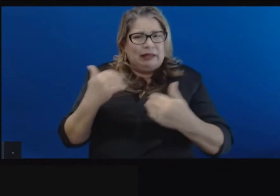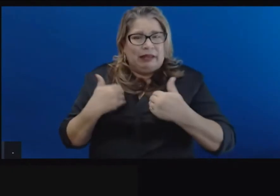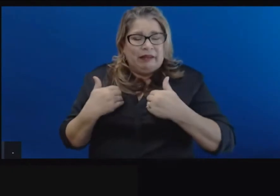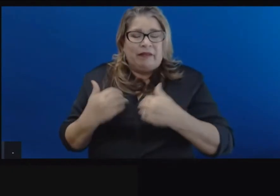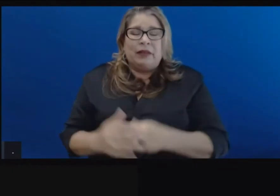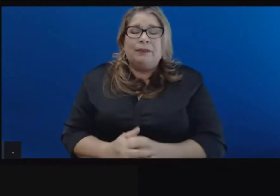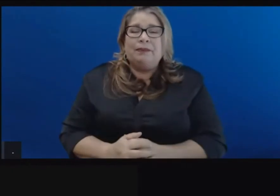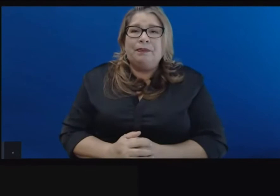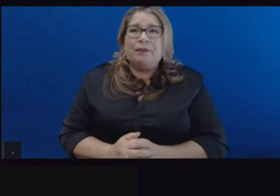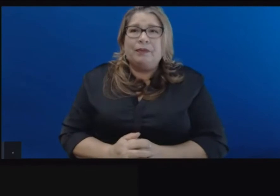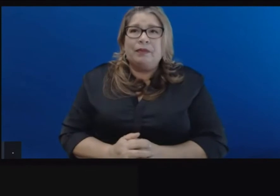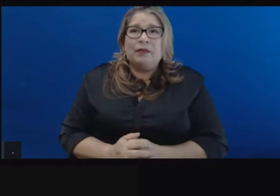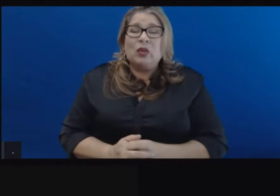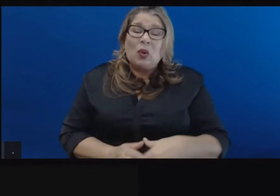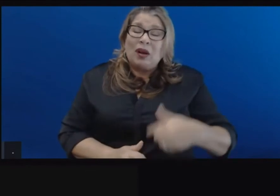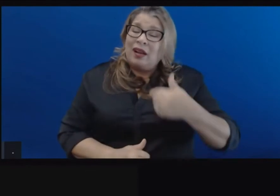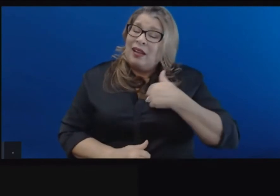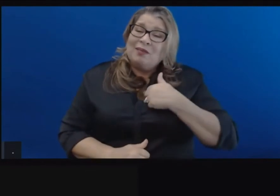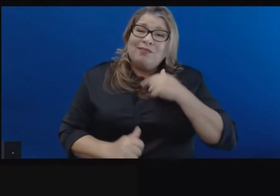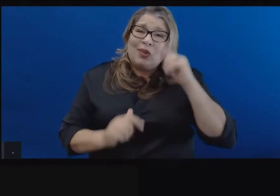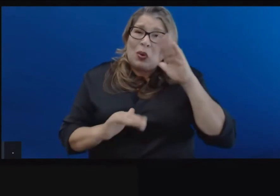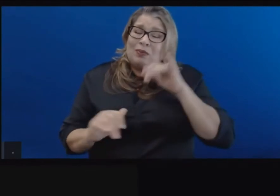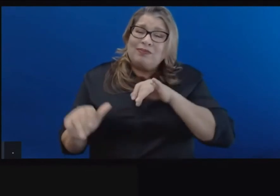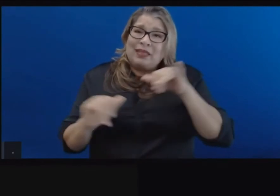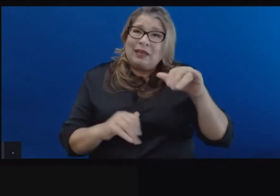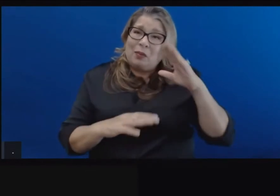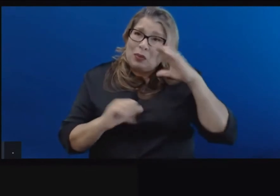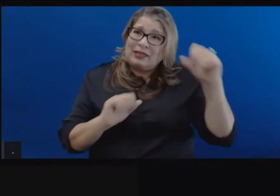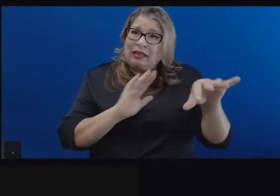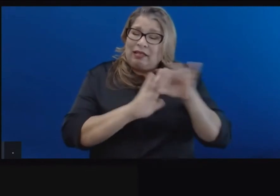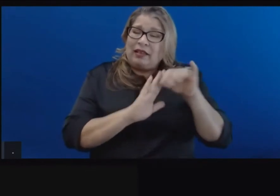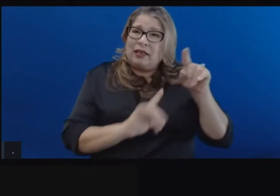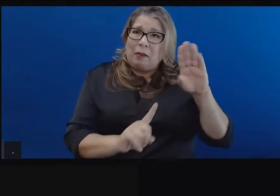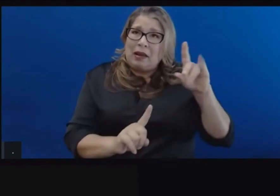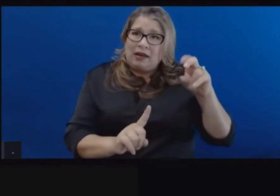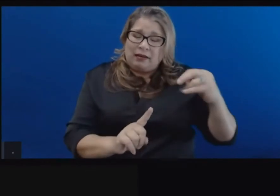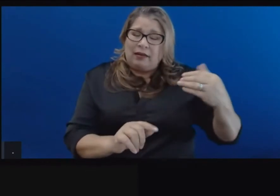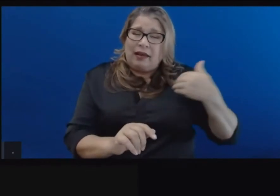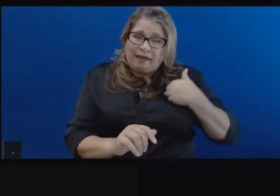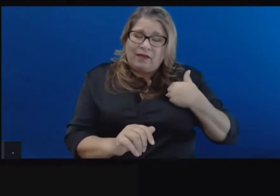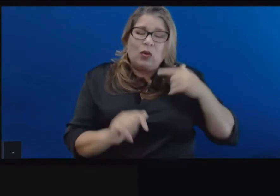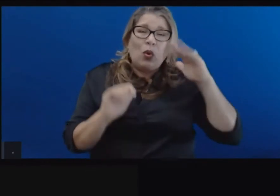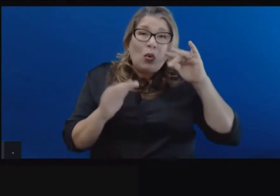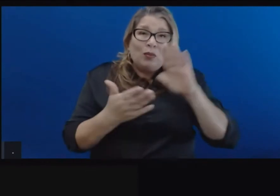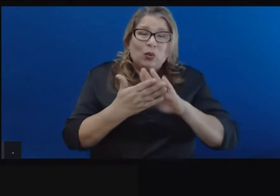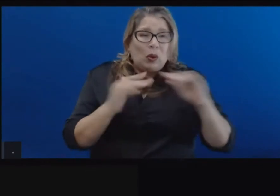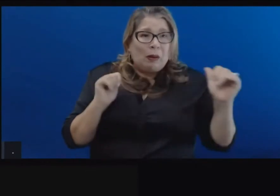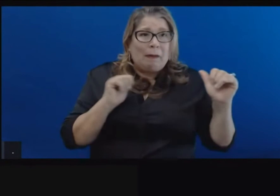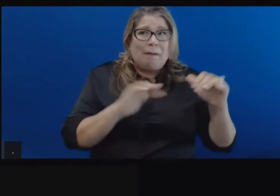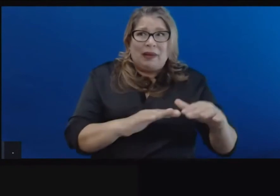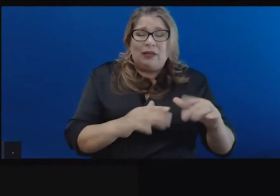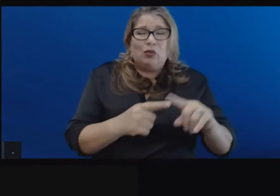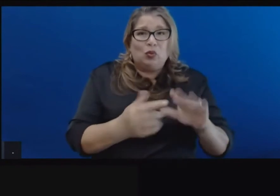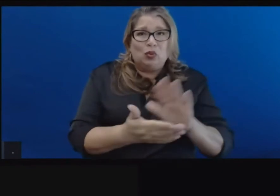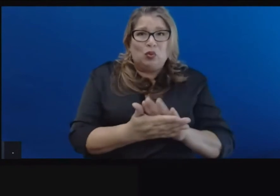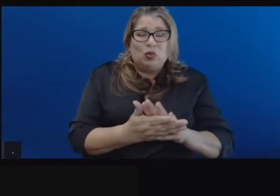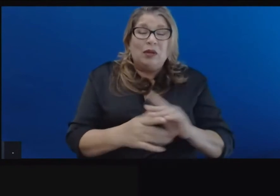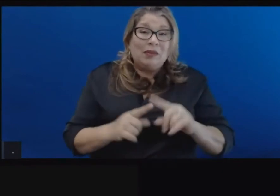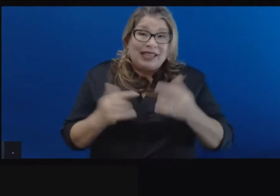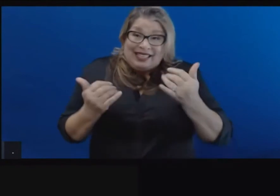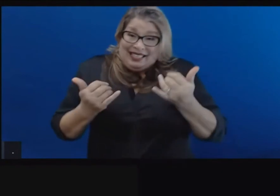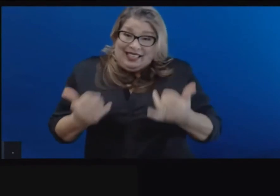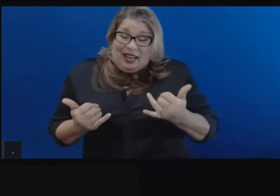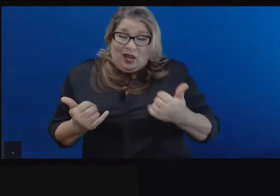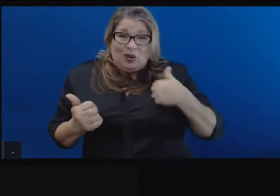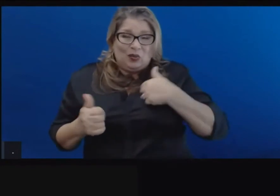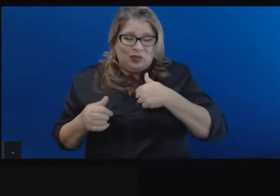that many more schools will come back in person if and when it's safe, but we are busy now trying to make sure that